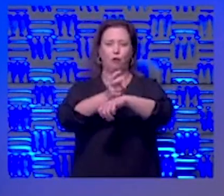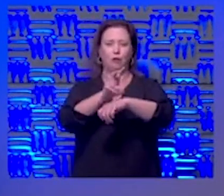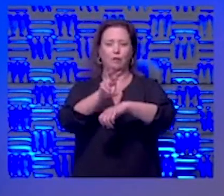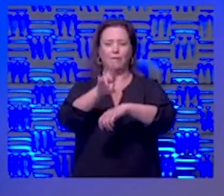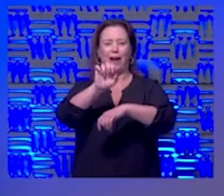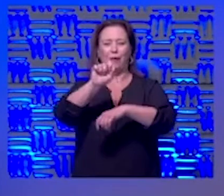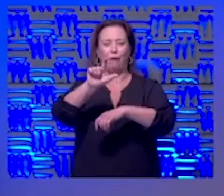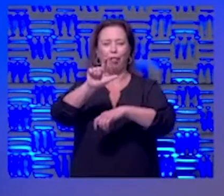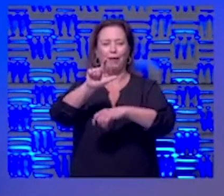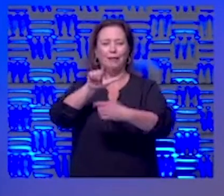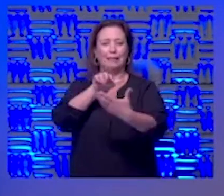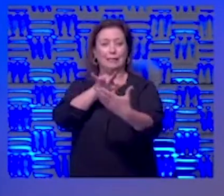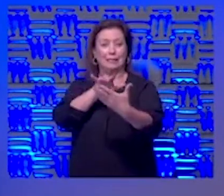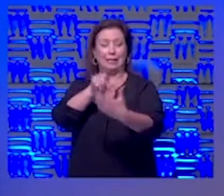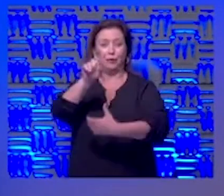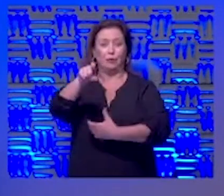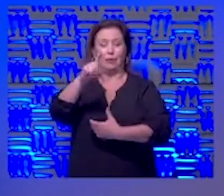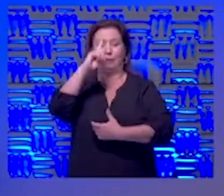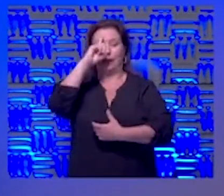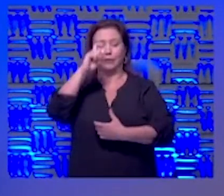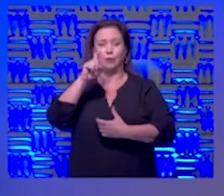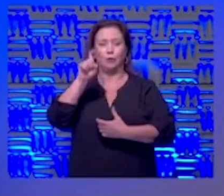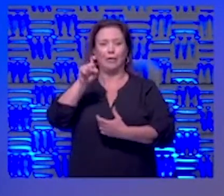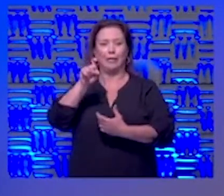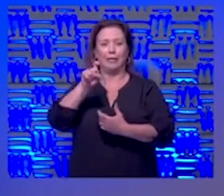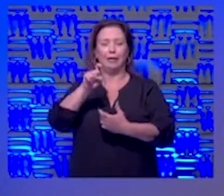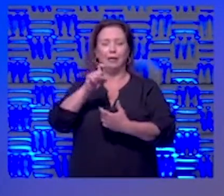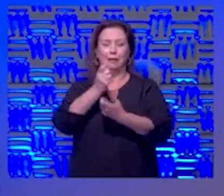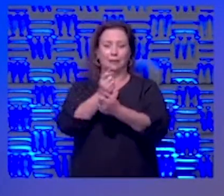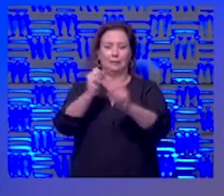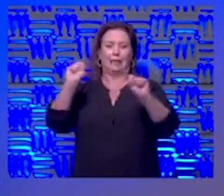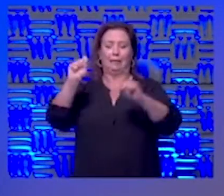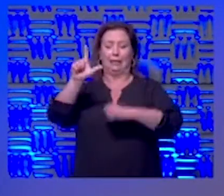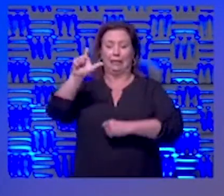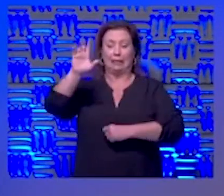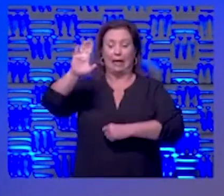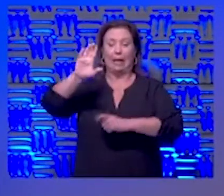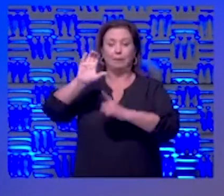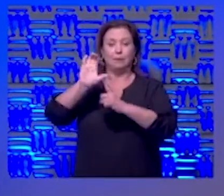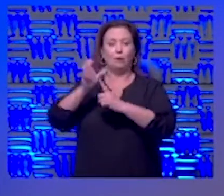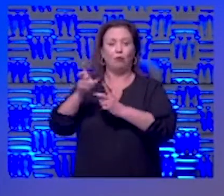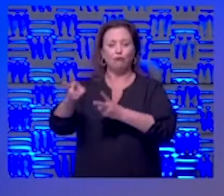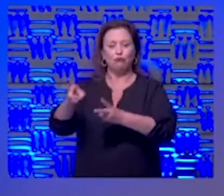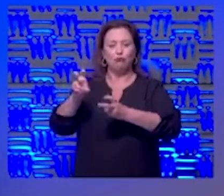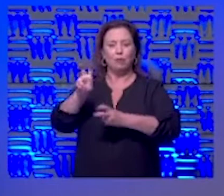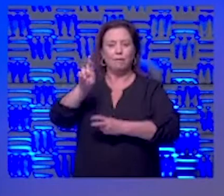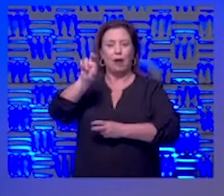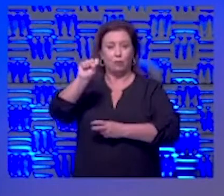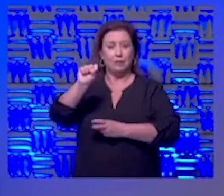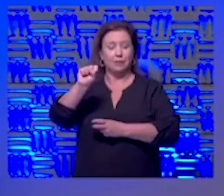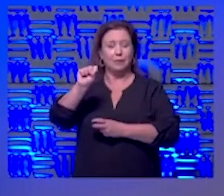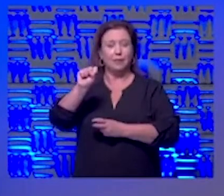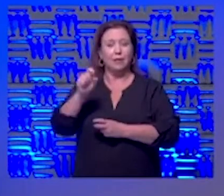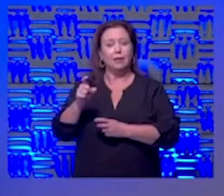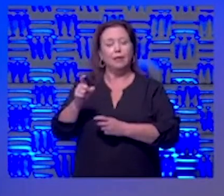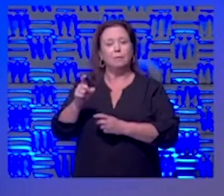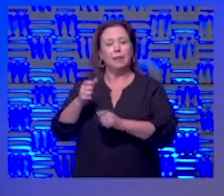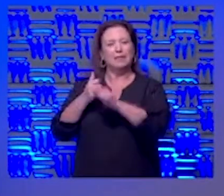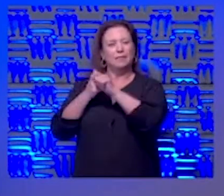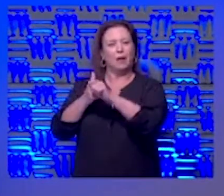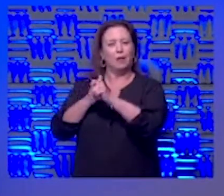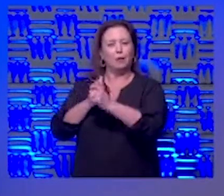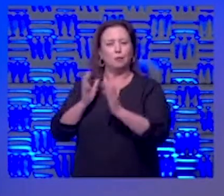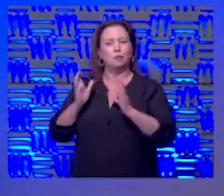viral studies because you need certain precautions in certain labs to culture the virus. But it's based on those